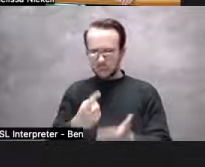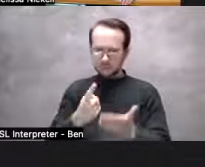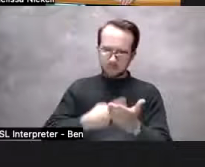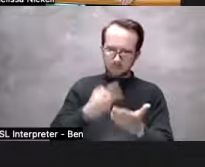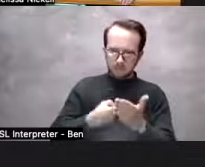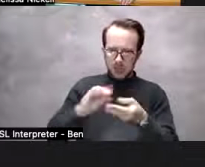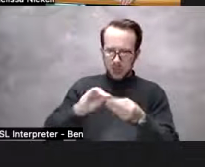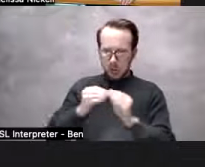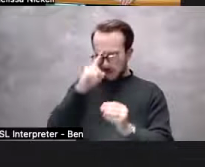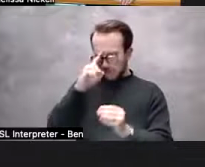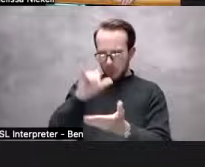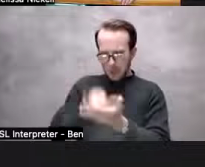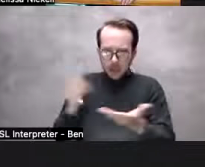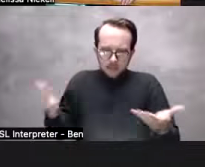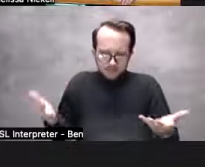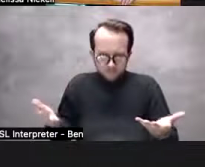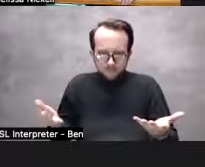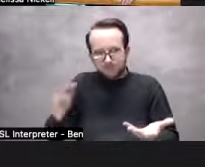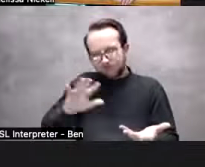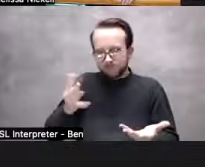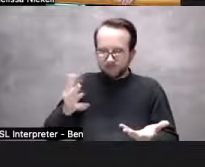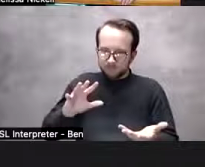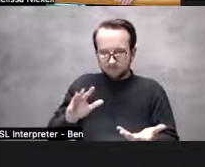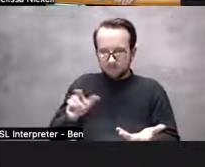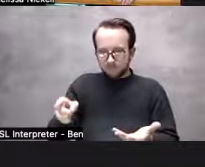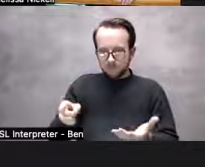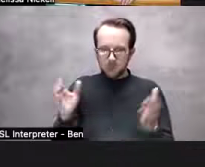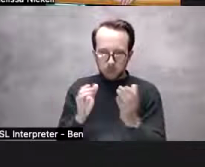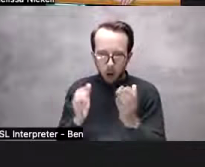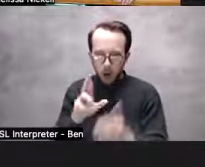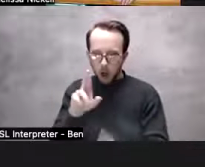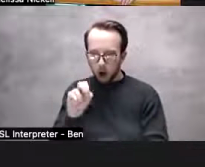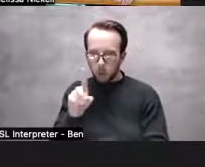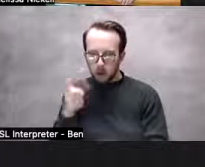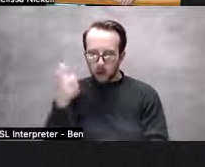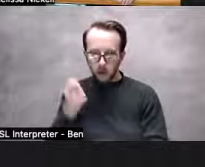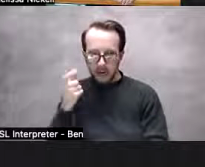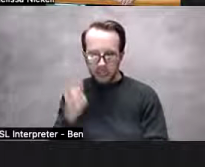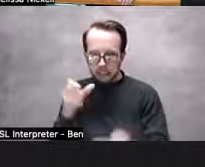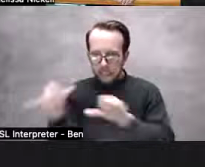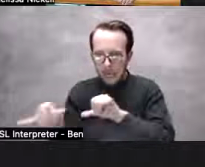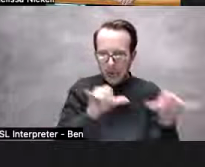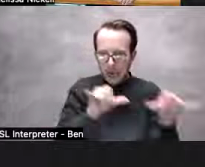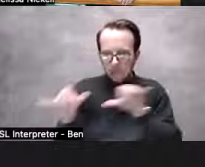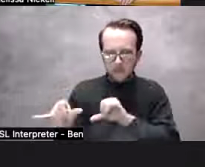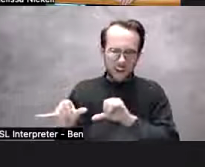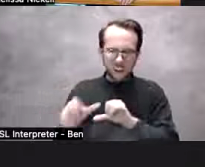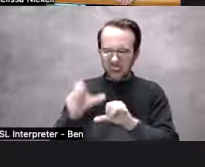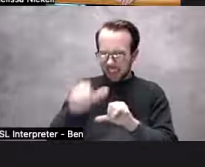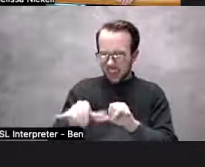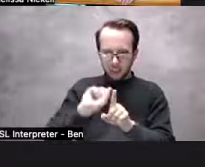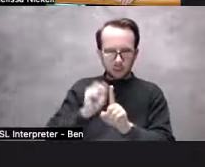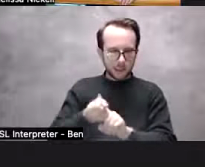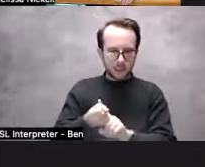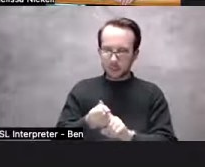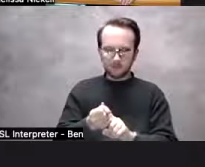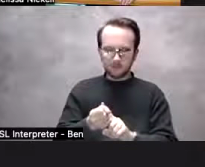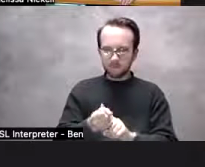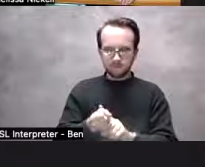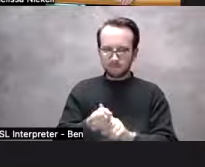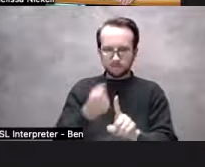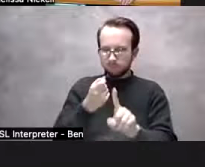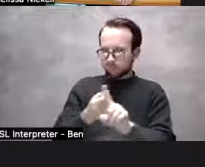would be, this just sort of looks like a small R01 grant. And in those situations, it was uncommon for those grants to